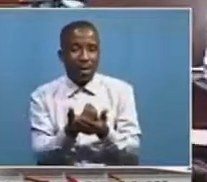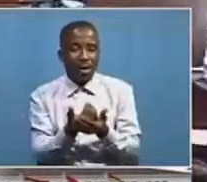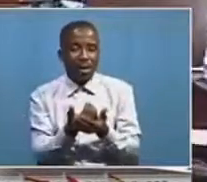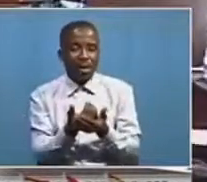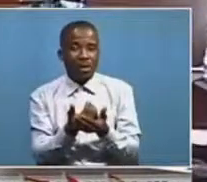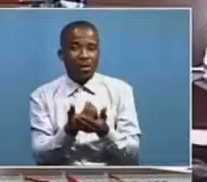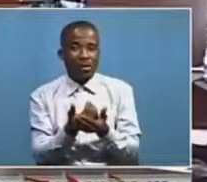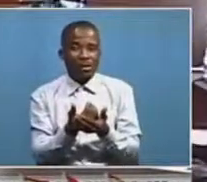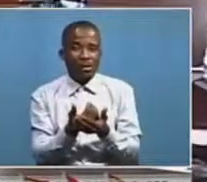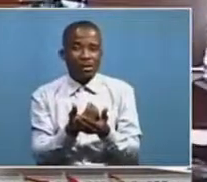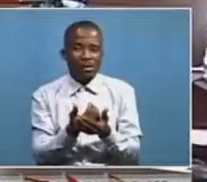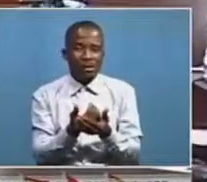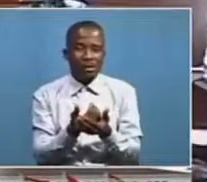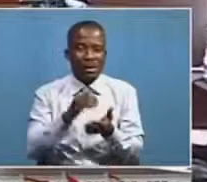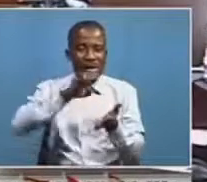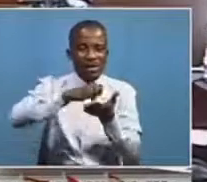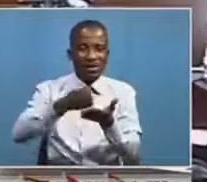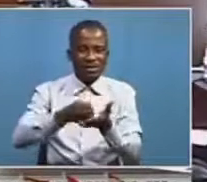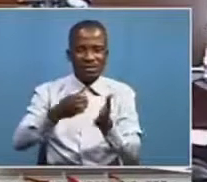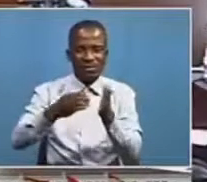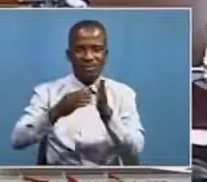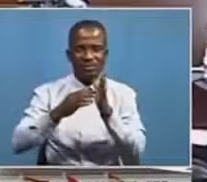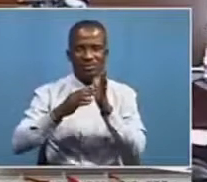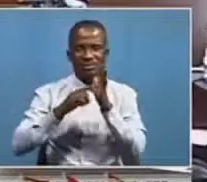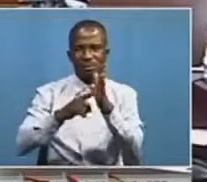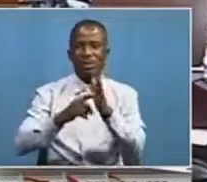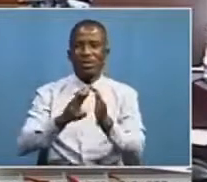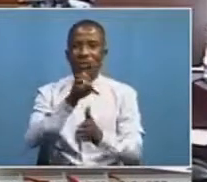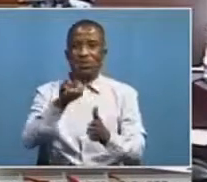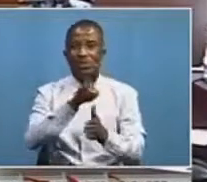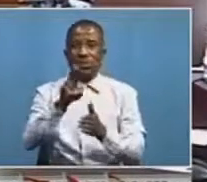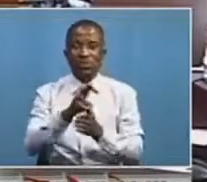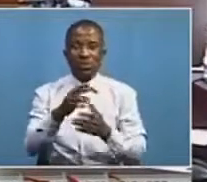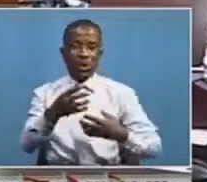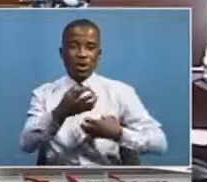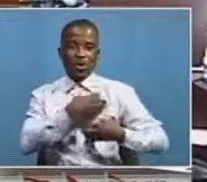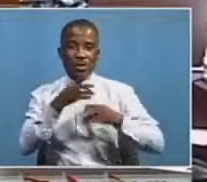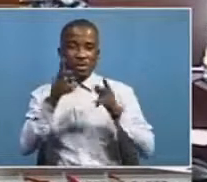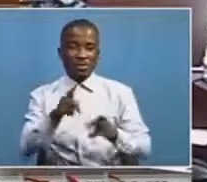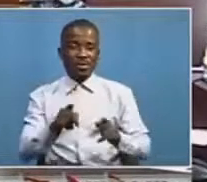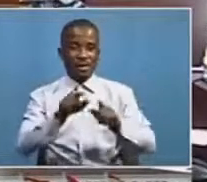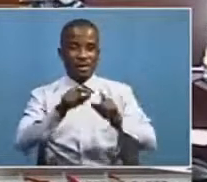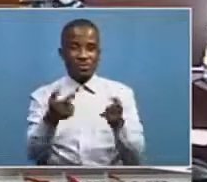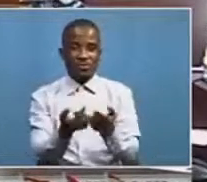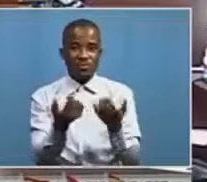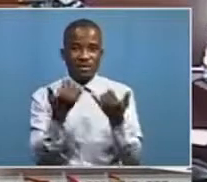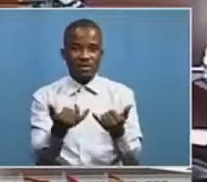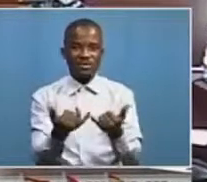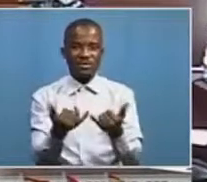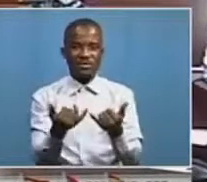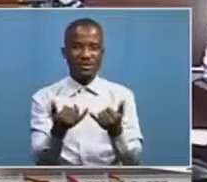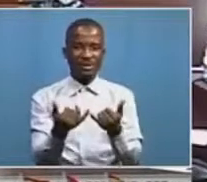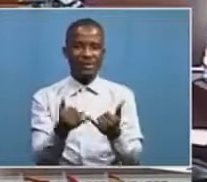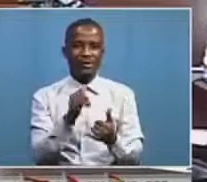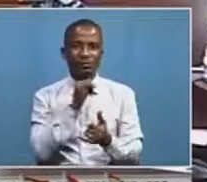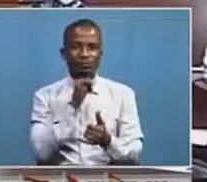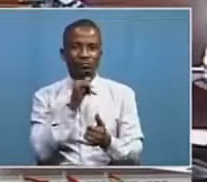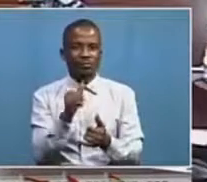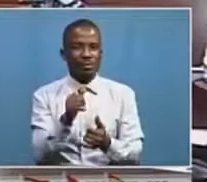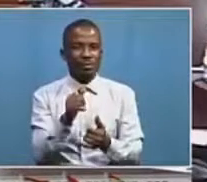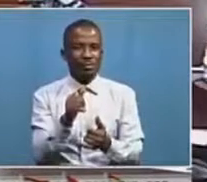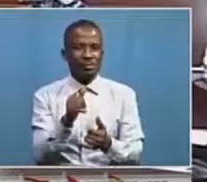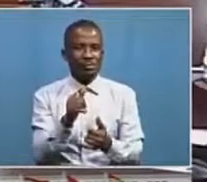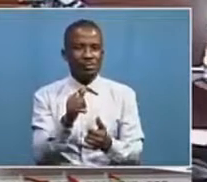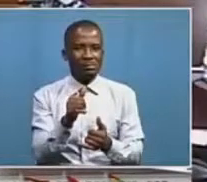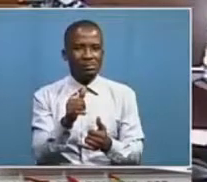and documentary evidence led by the petitioner through his witnesses. This decision by the respondent, which is not a novelty but accepted